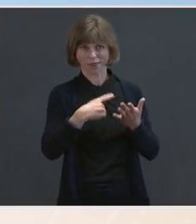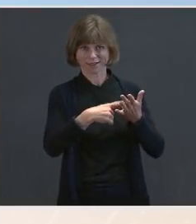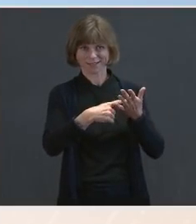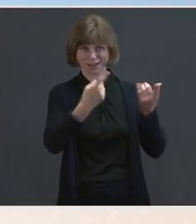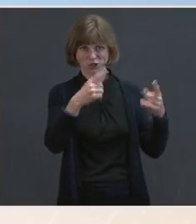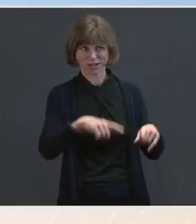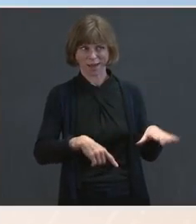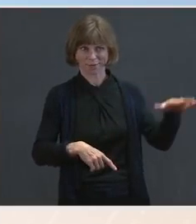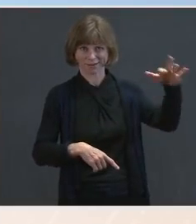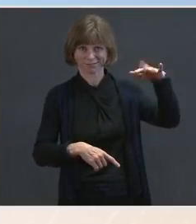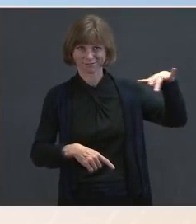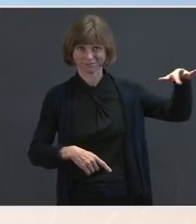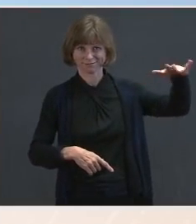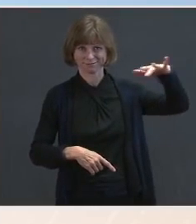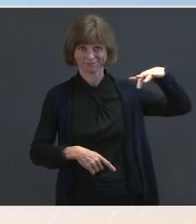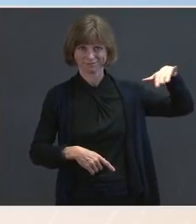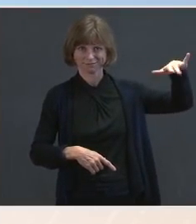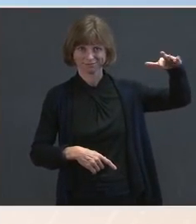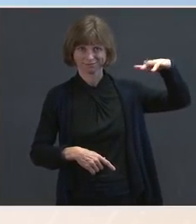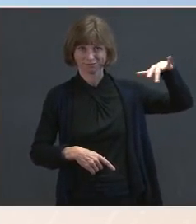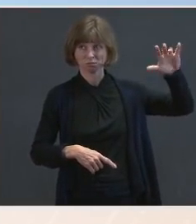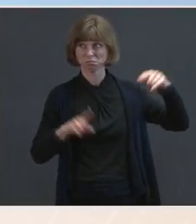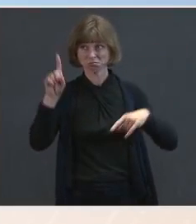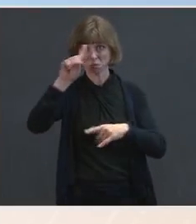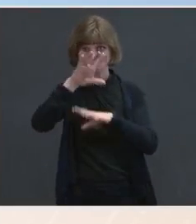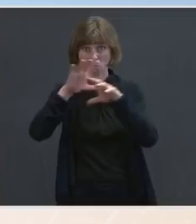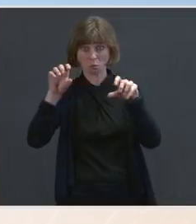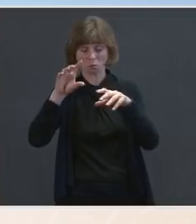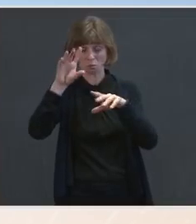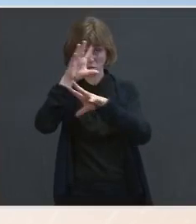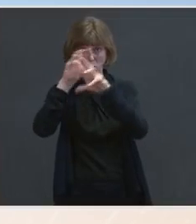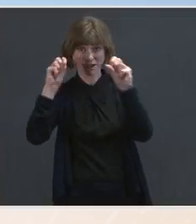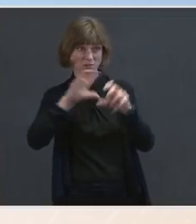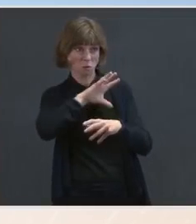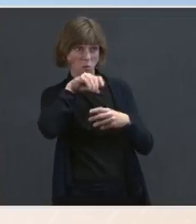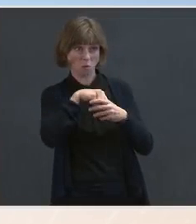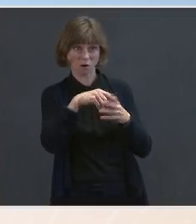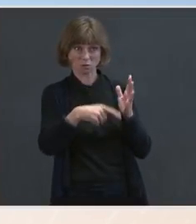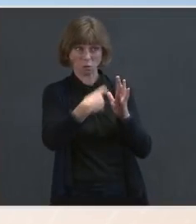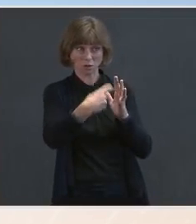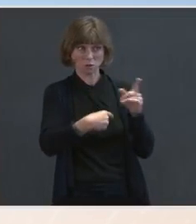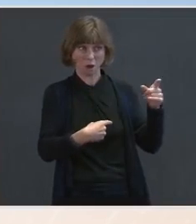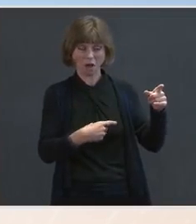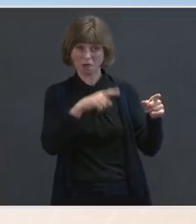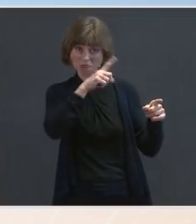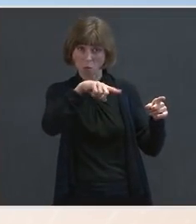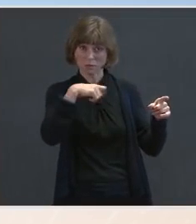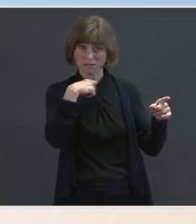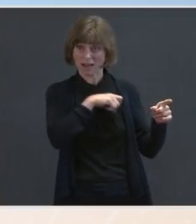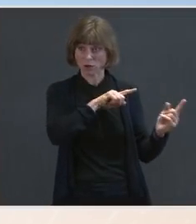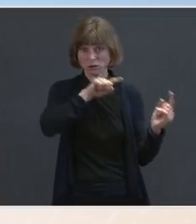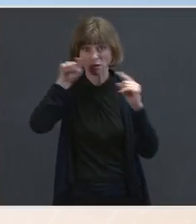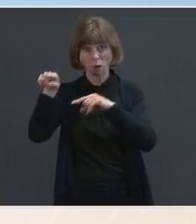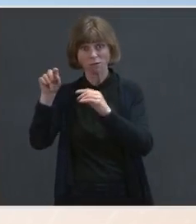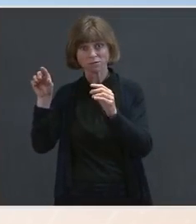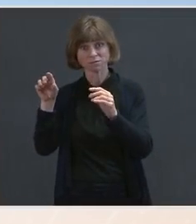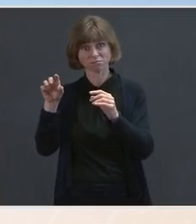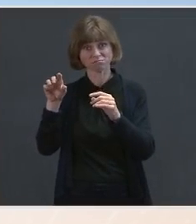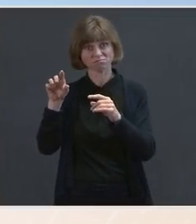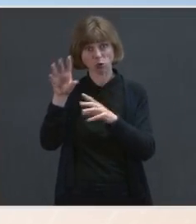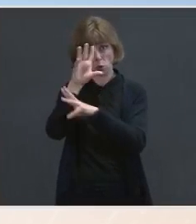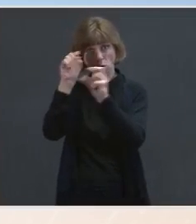the president is engaged with members, as you know, who are here sometimes in the Oval Office, who he talks to on the phone, but I'm not going to